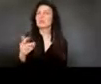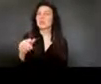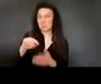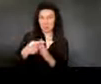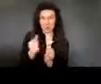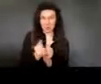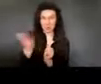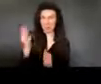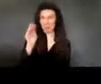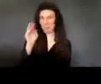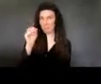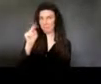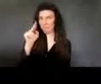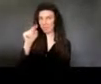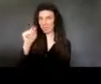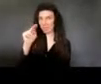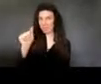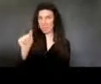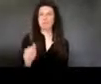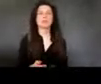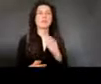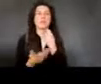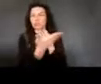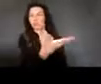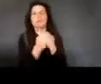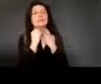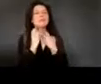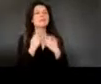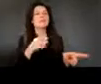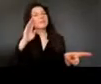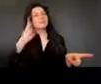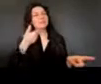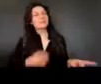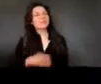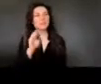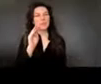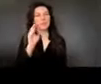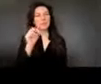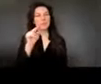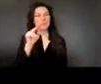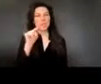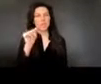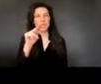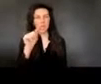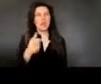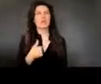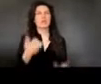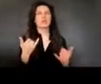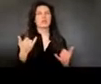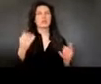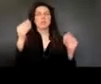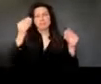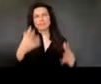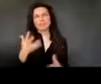you? You're the first person on my left. Sure. My name is Montana Torrey. I'm currently a lecturer at Chiang